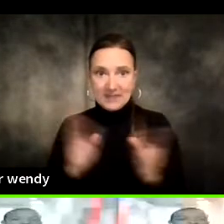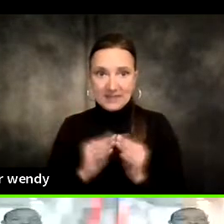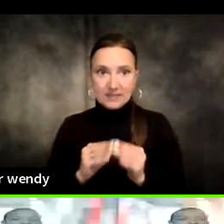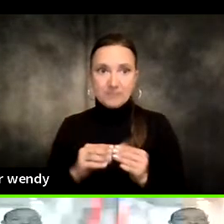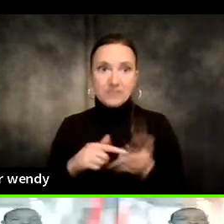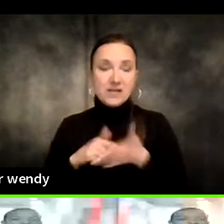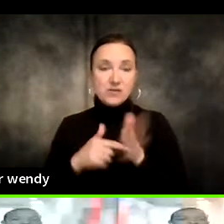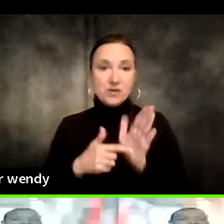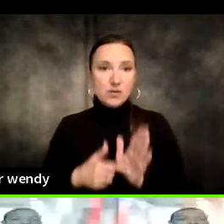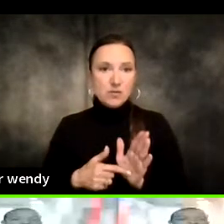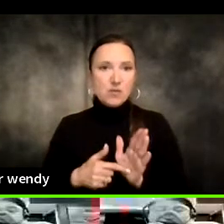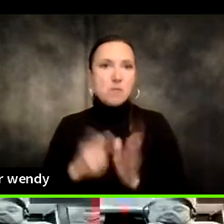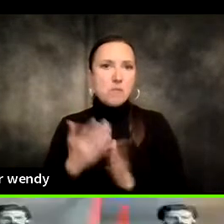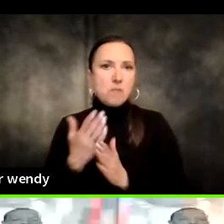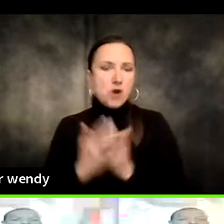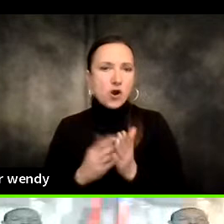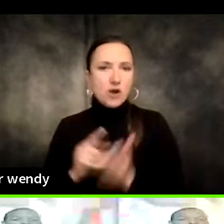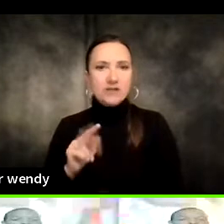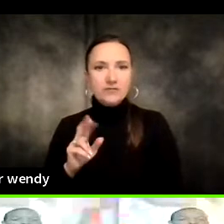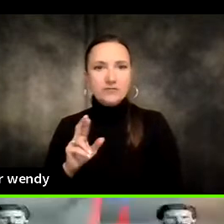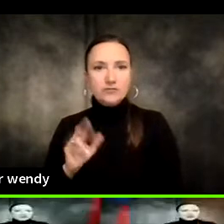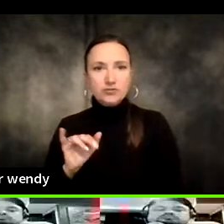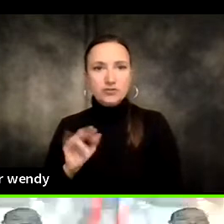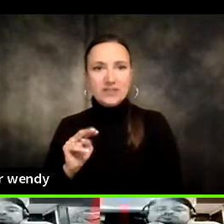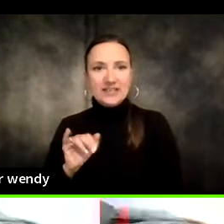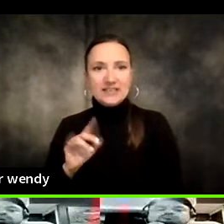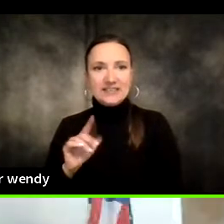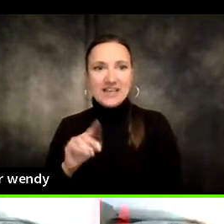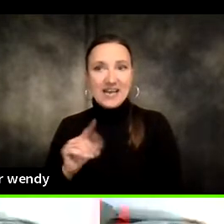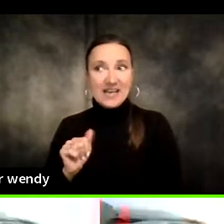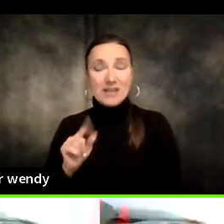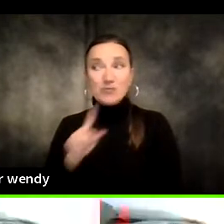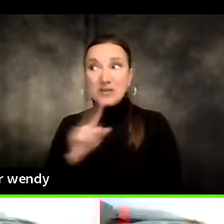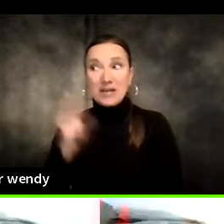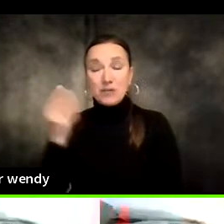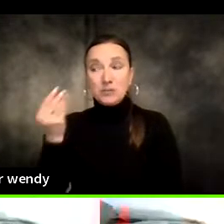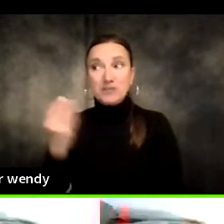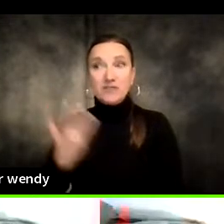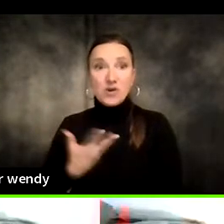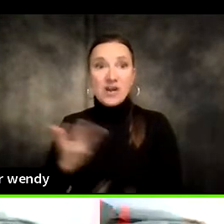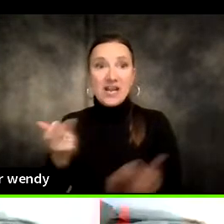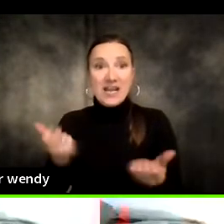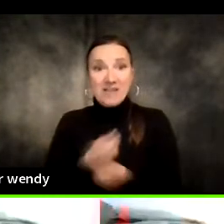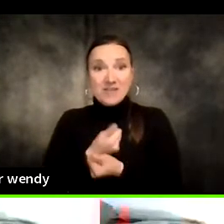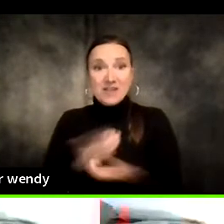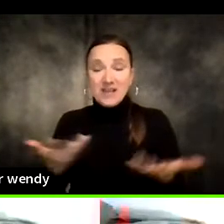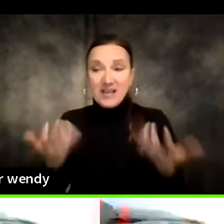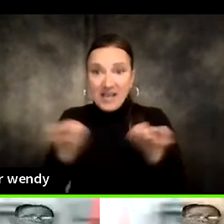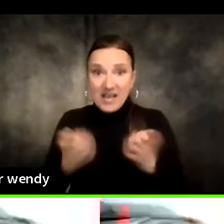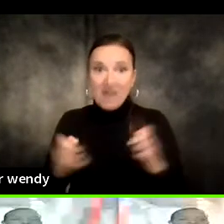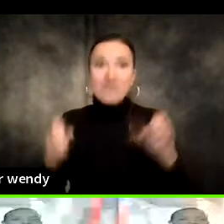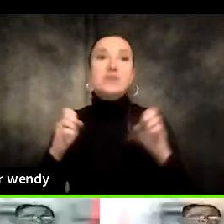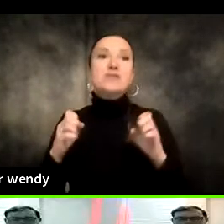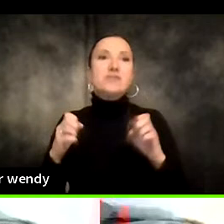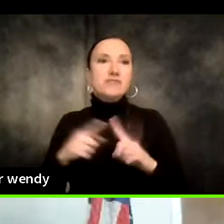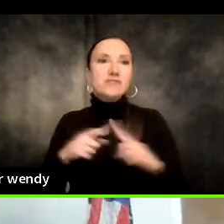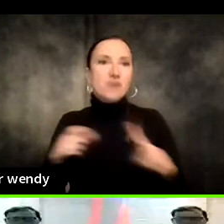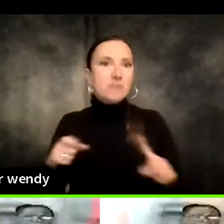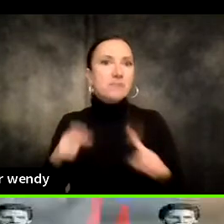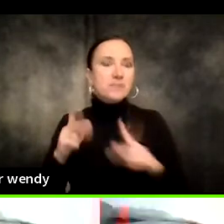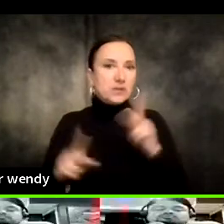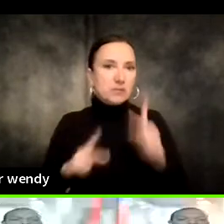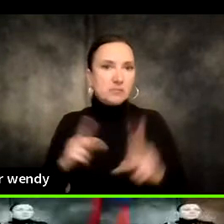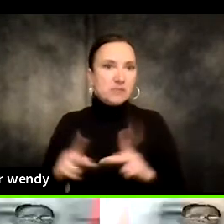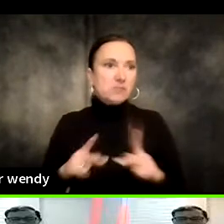a portion of Trinidad, and I would appreciate being informed about every effort on behalf of the good citizens that